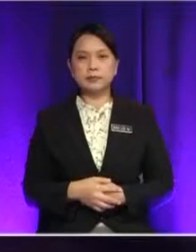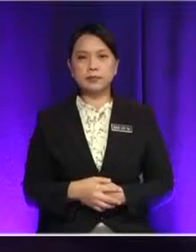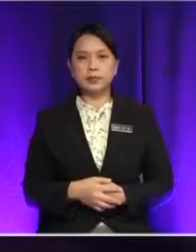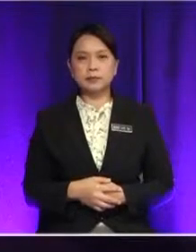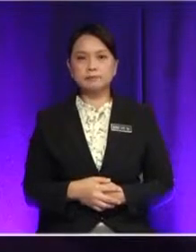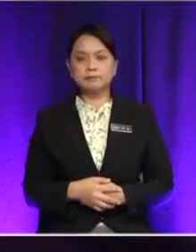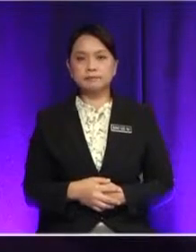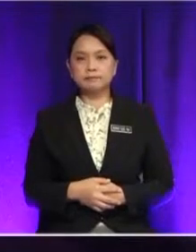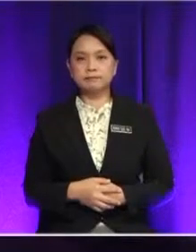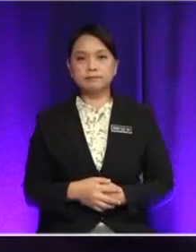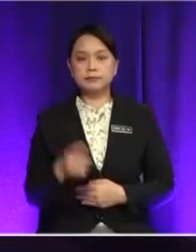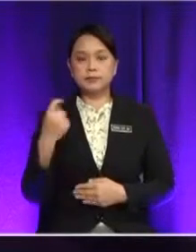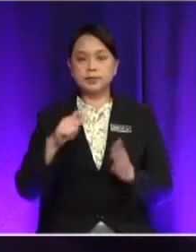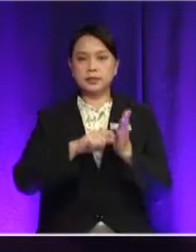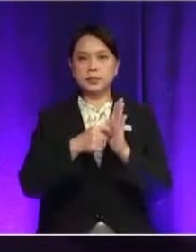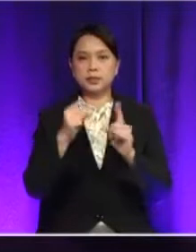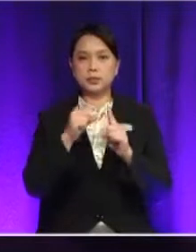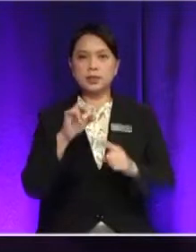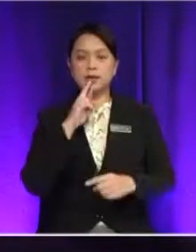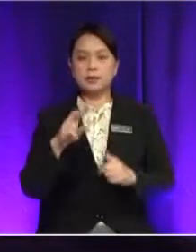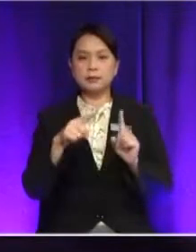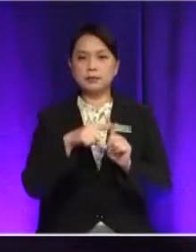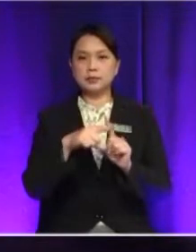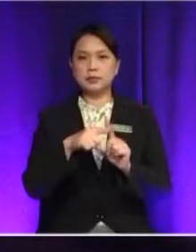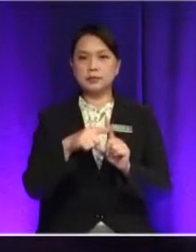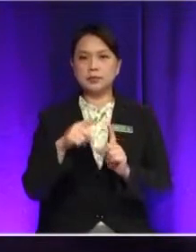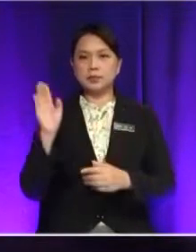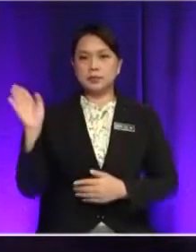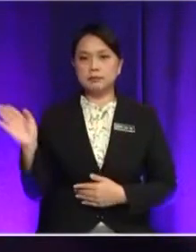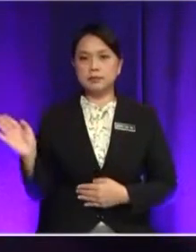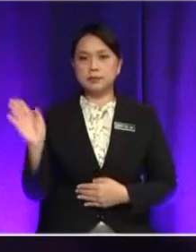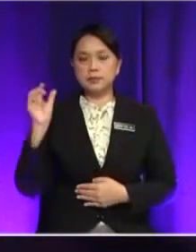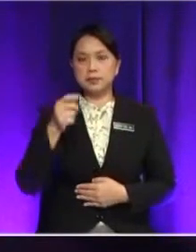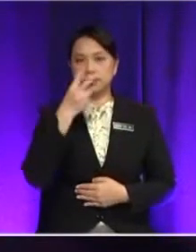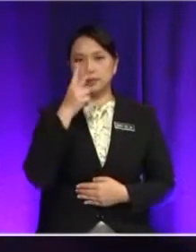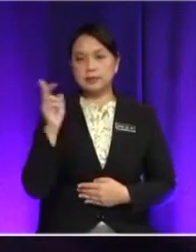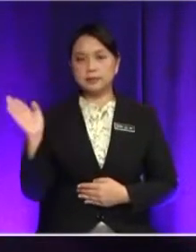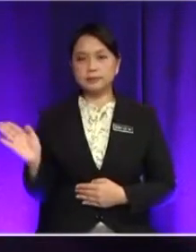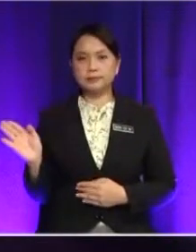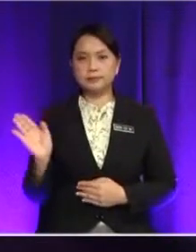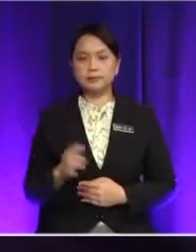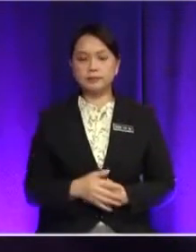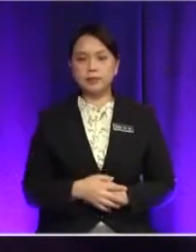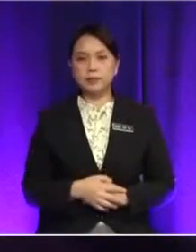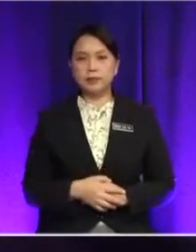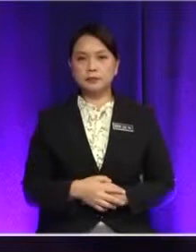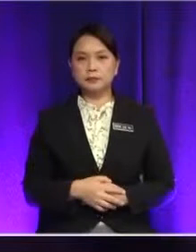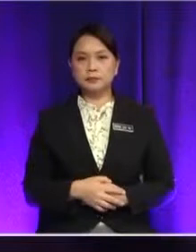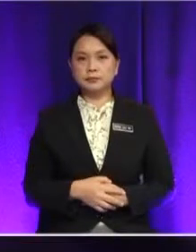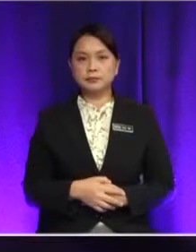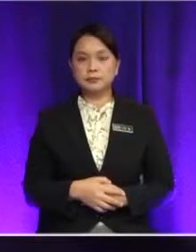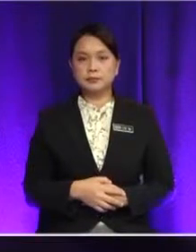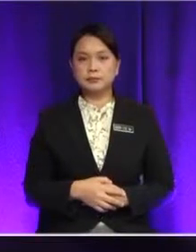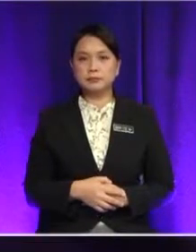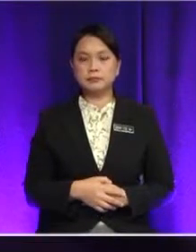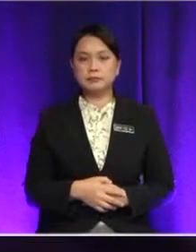sentence? The keywords are positive, negative, pressure. Okay, negative pressure.